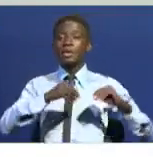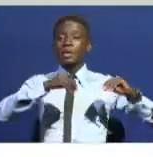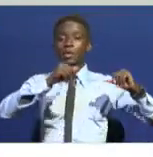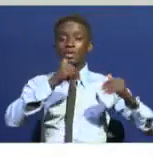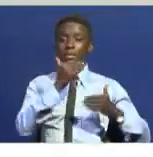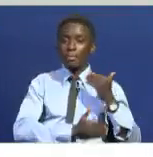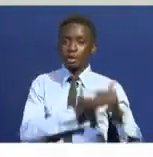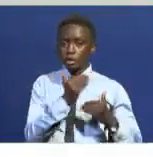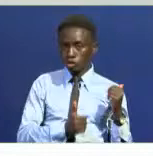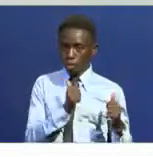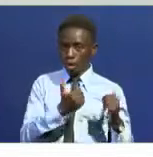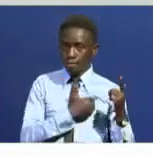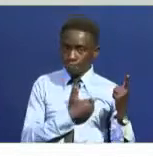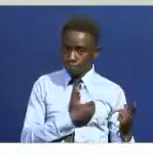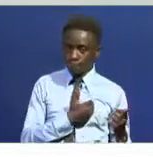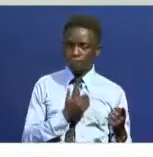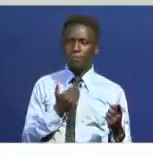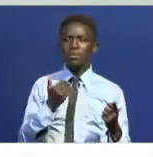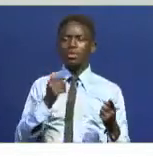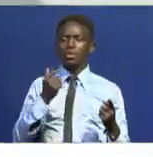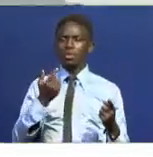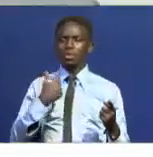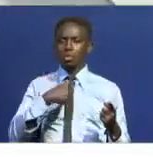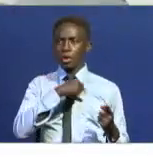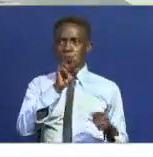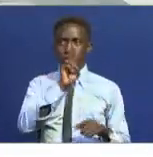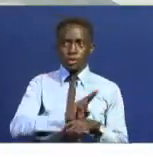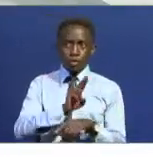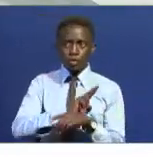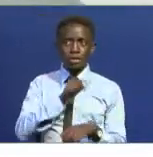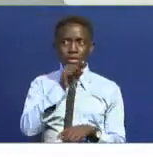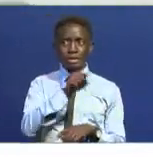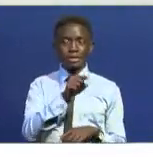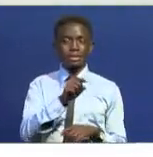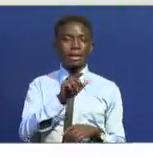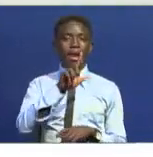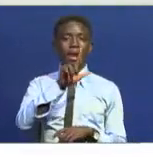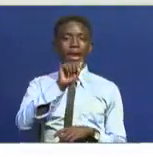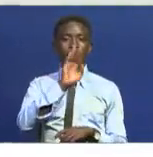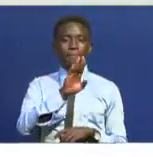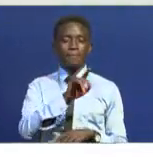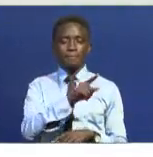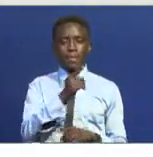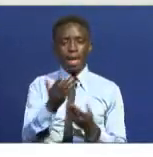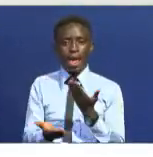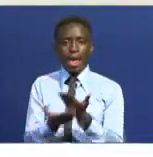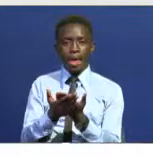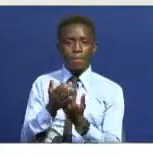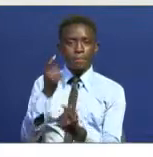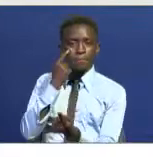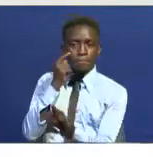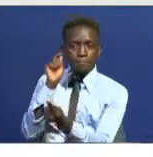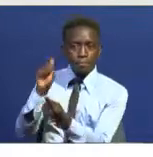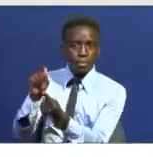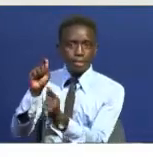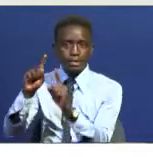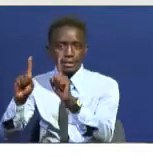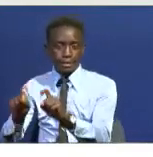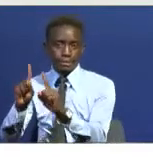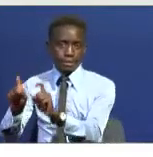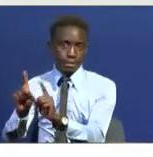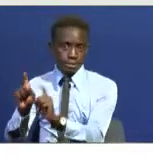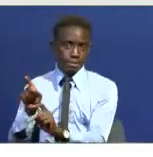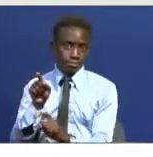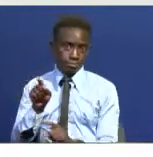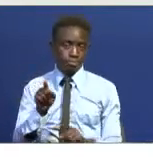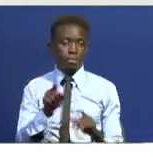suspect. We can be able to use this particular laboratory, mm-hmm. which is actually an incident response unit.